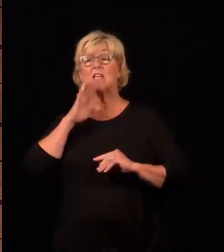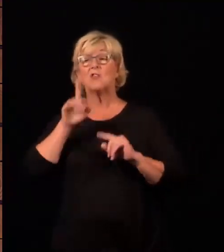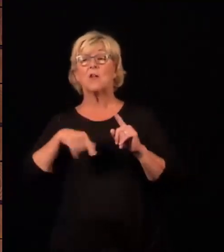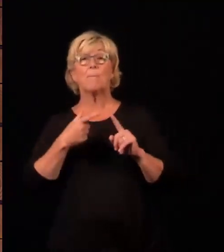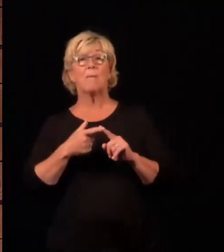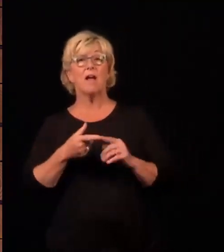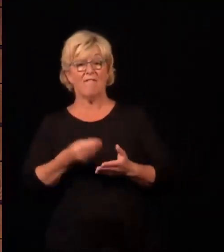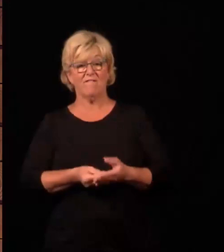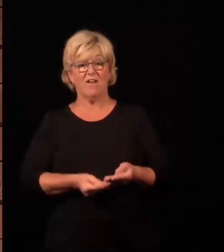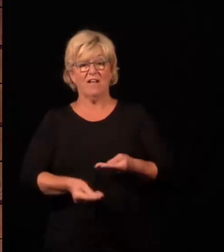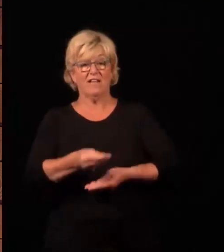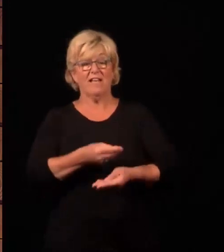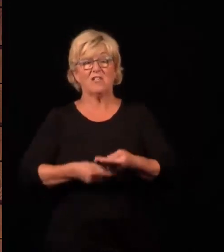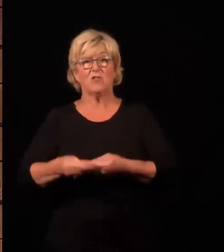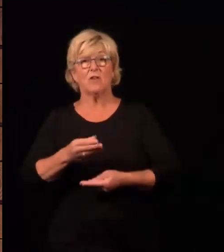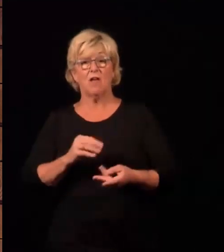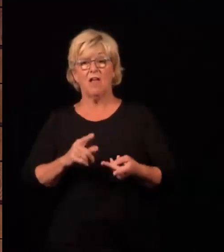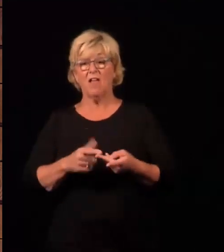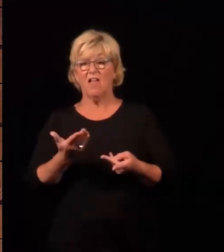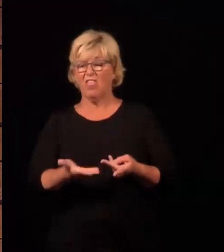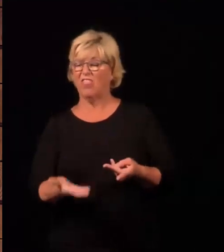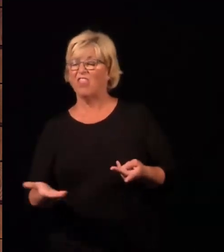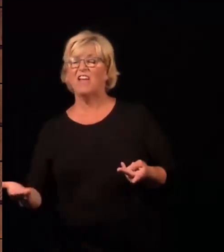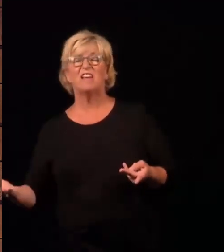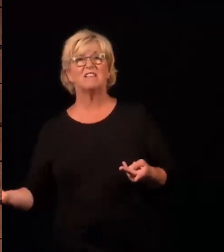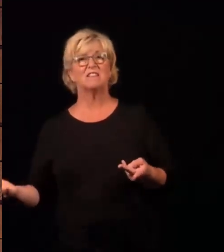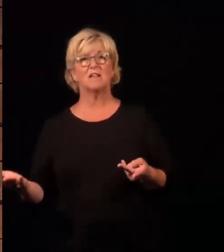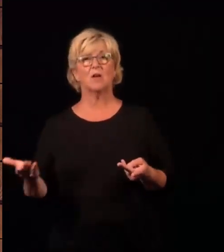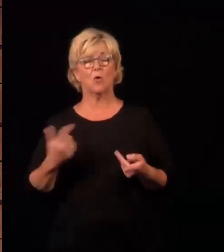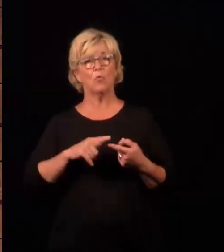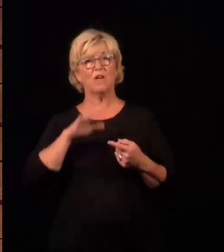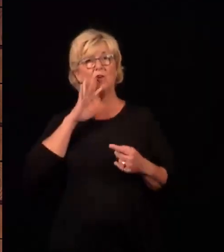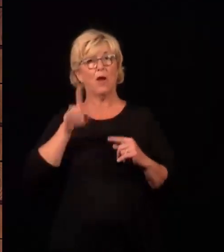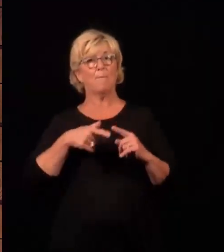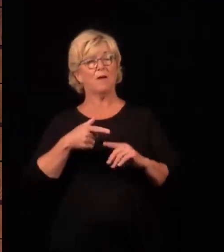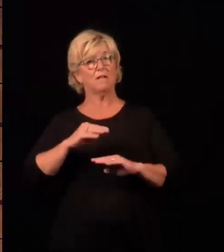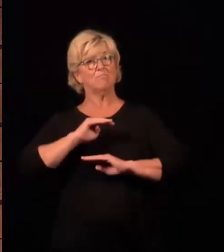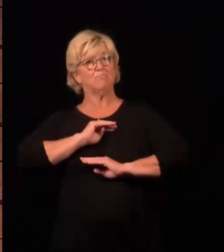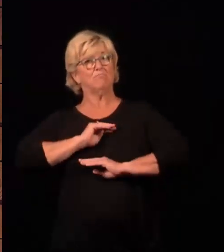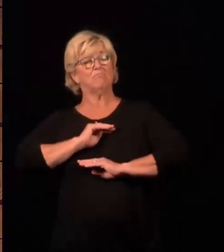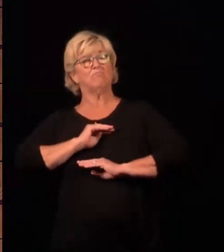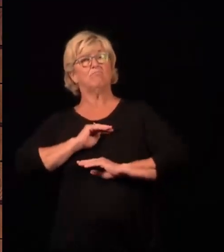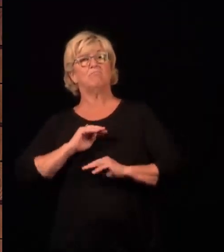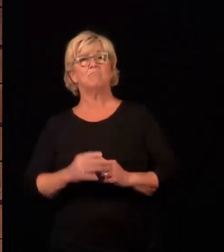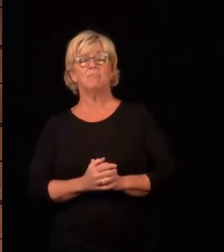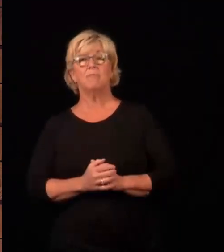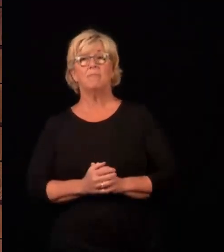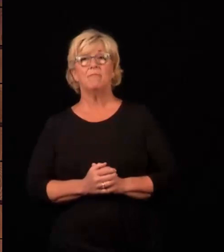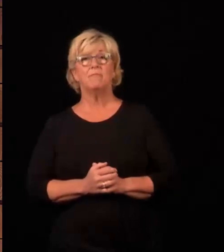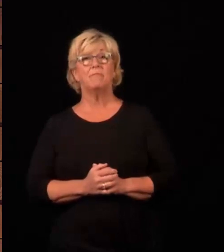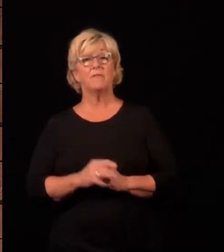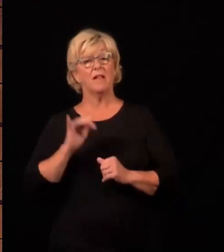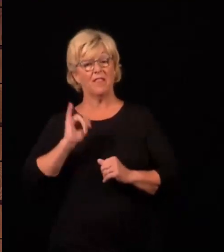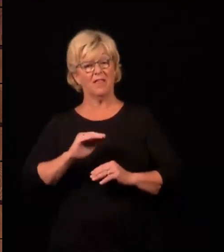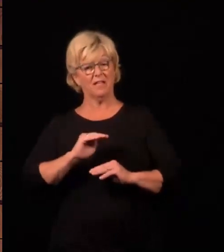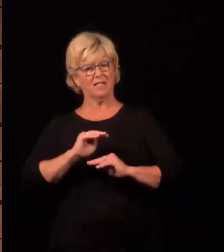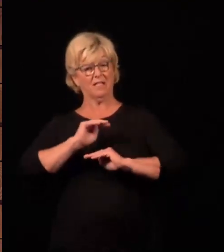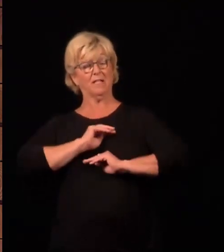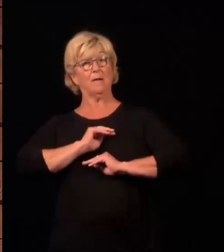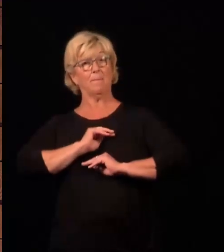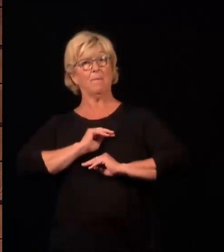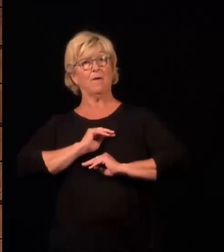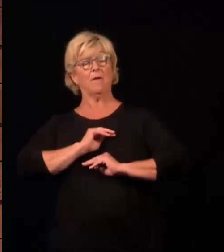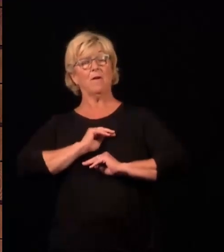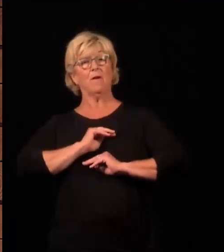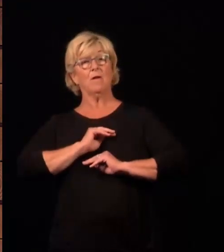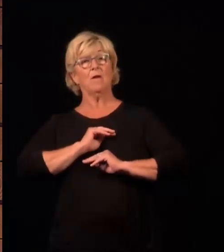about financial and material things when he talks about contentment. You see, contentment will take